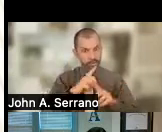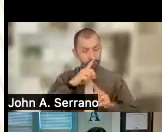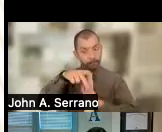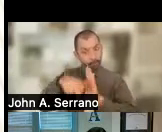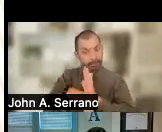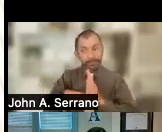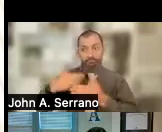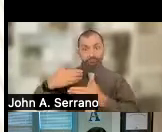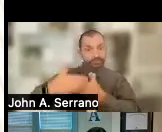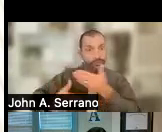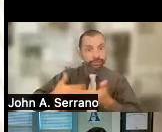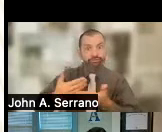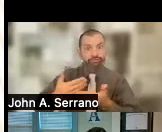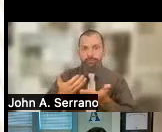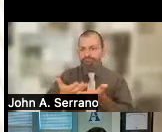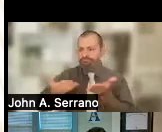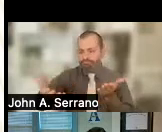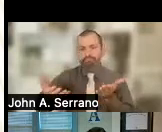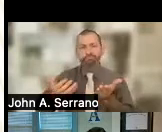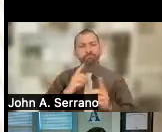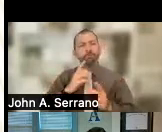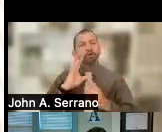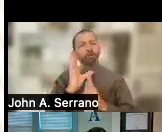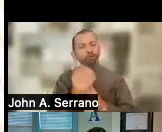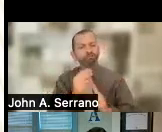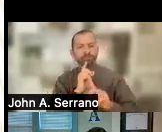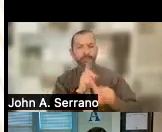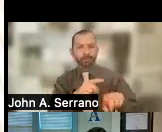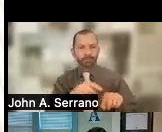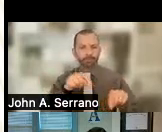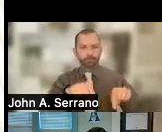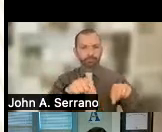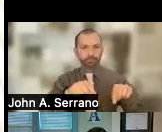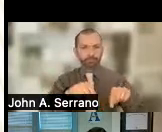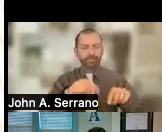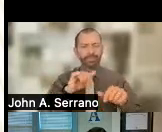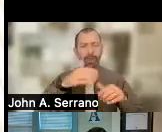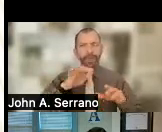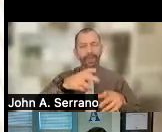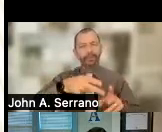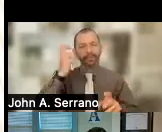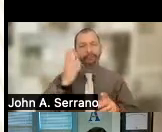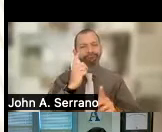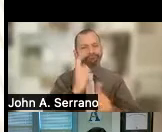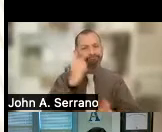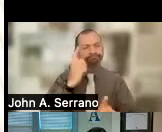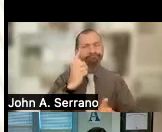attention throughout to filtering that as we're making new policies, new procedures to be culturally responsive.